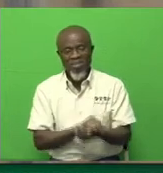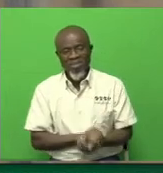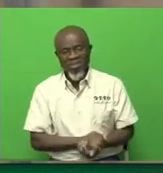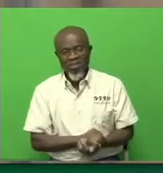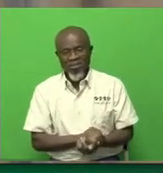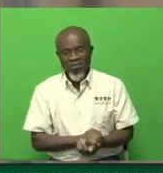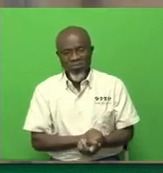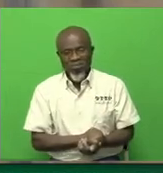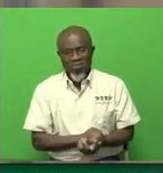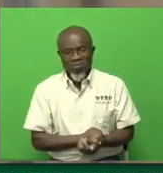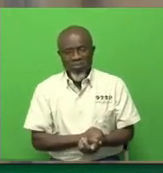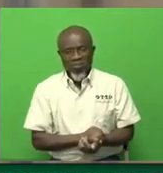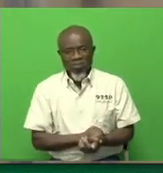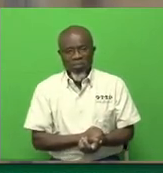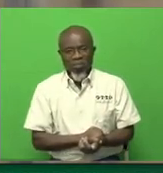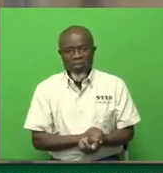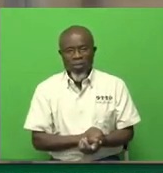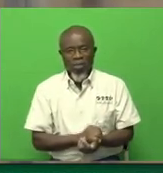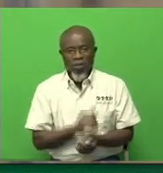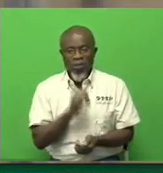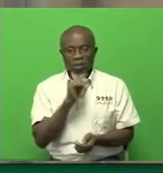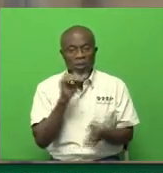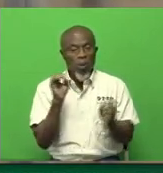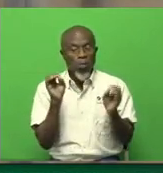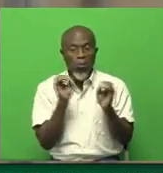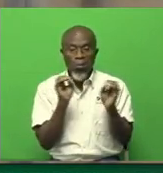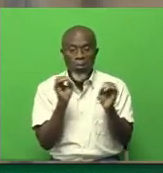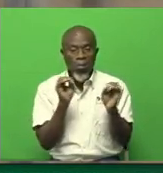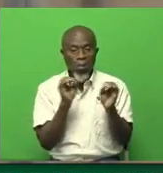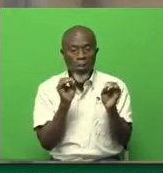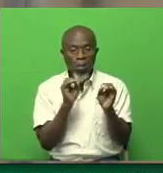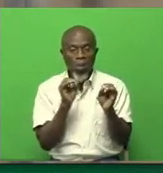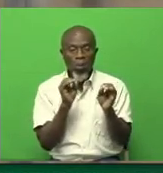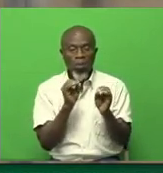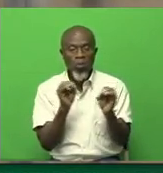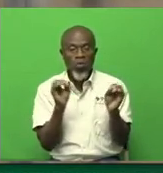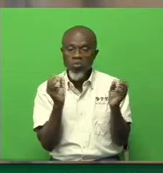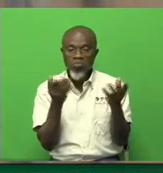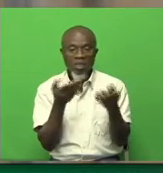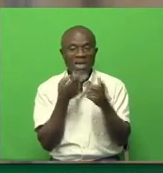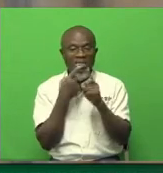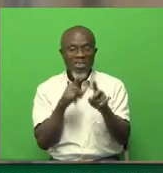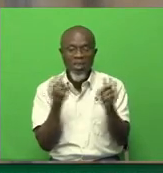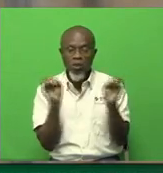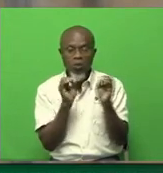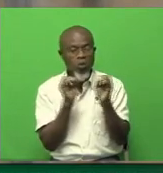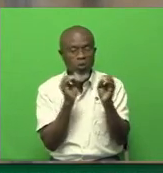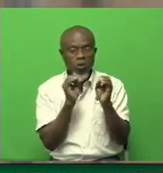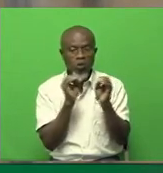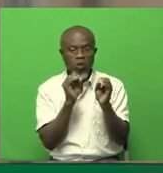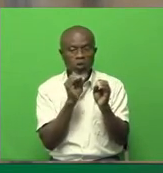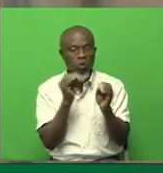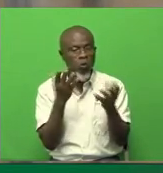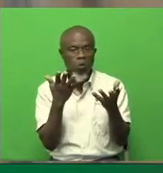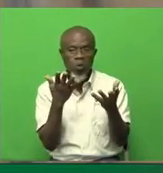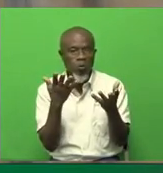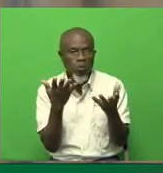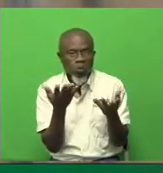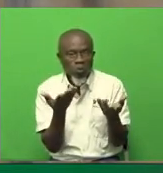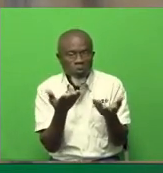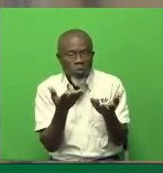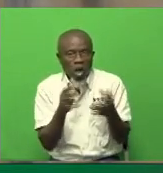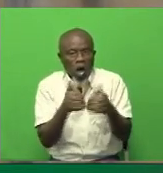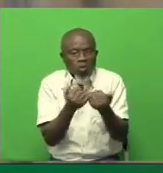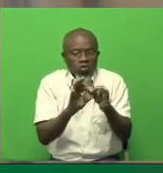foreign recommendation not a solution Madam speaker the